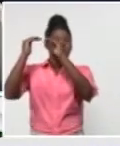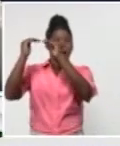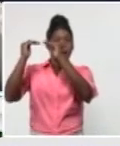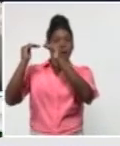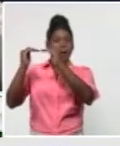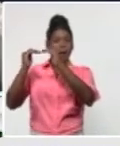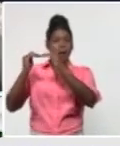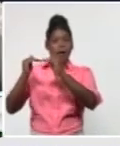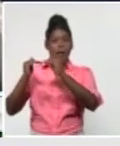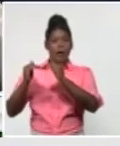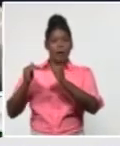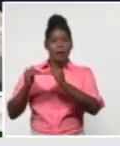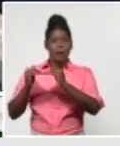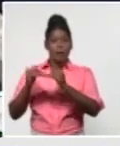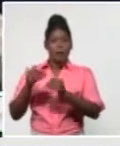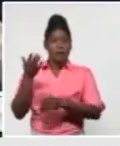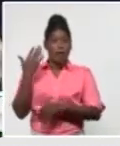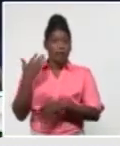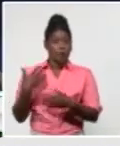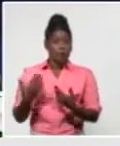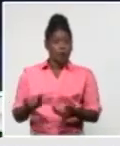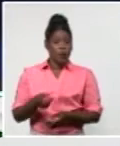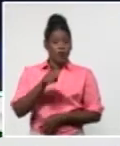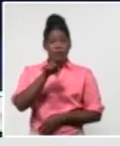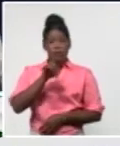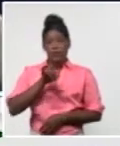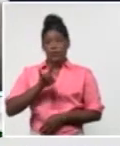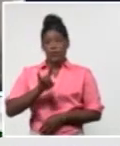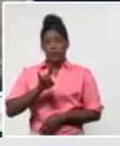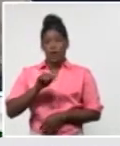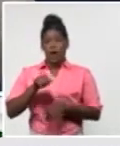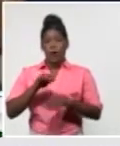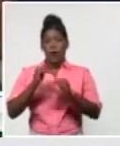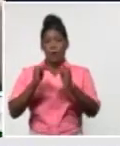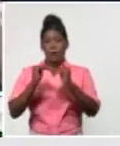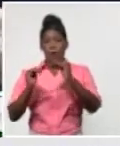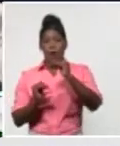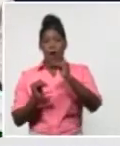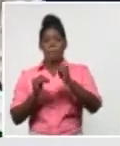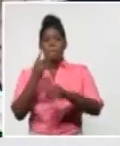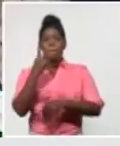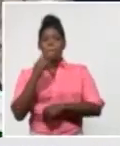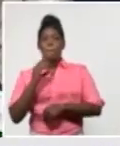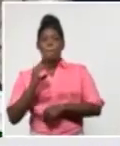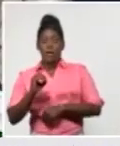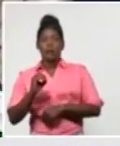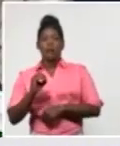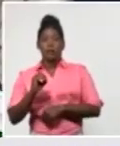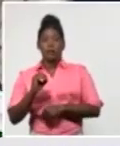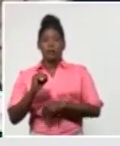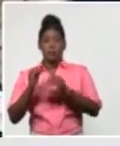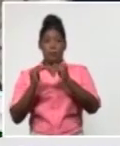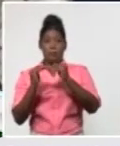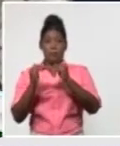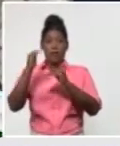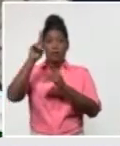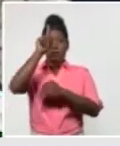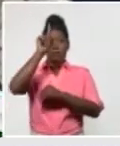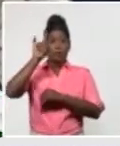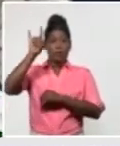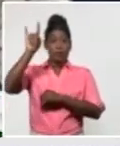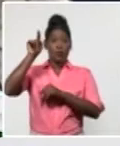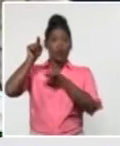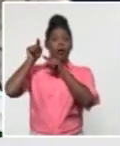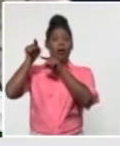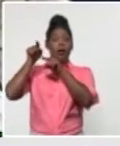view. So we, from the 19th place, we went to the 20th place. So at this